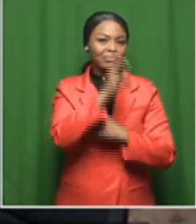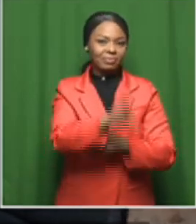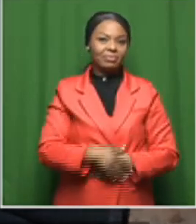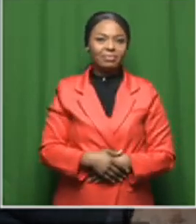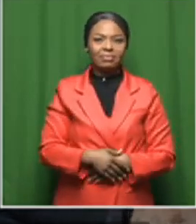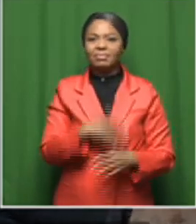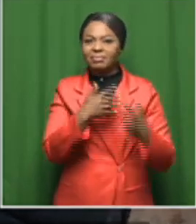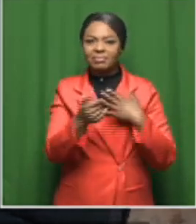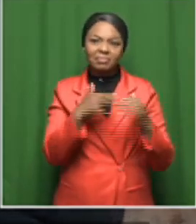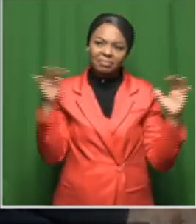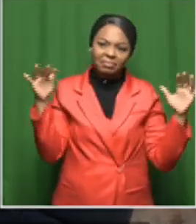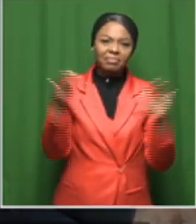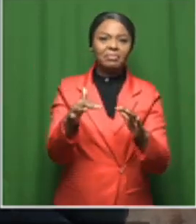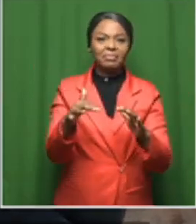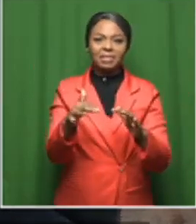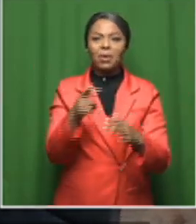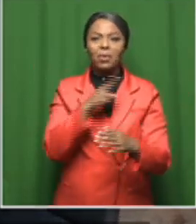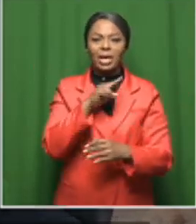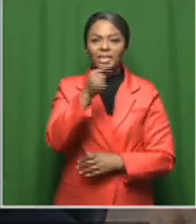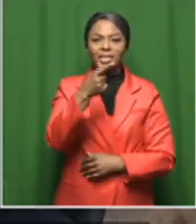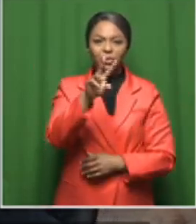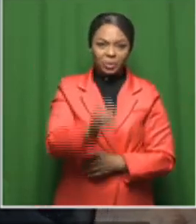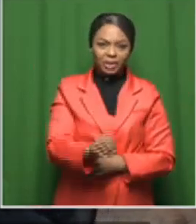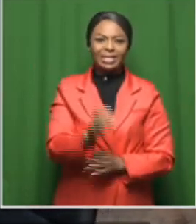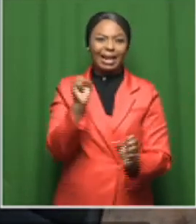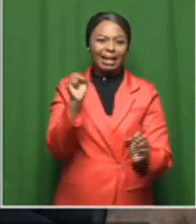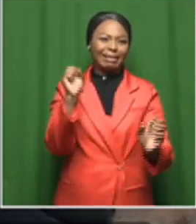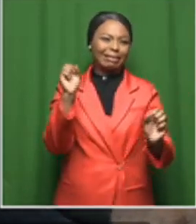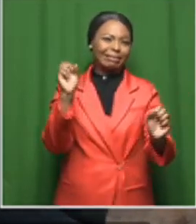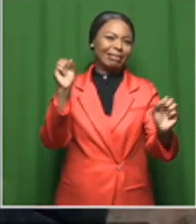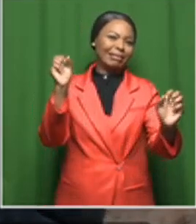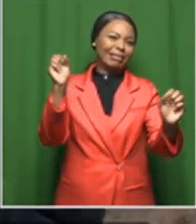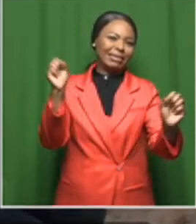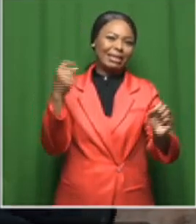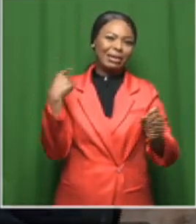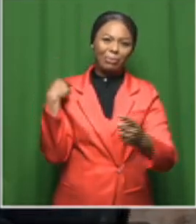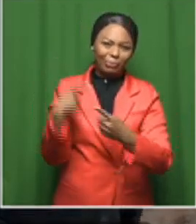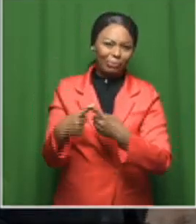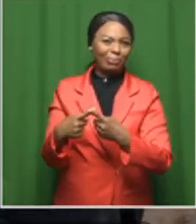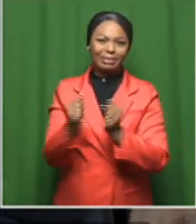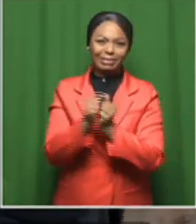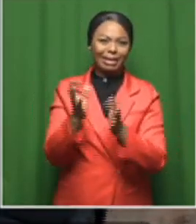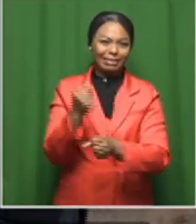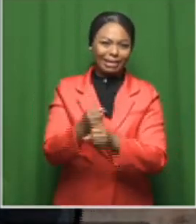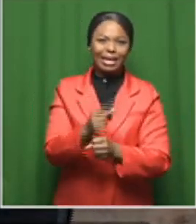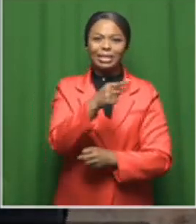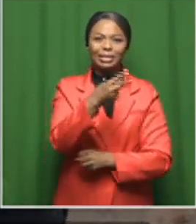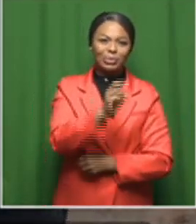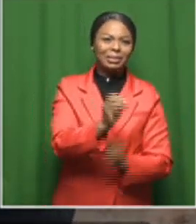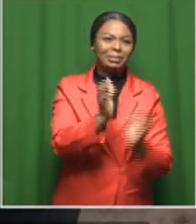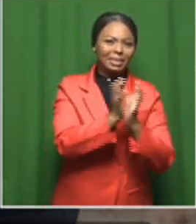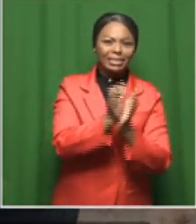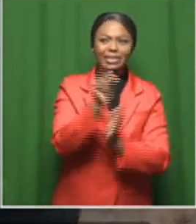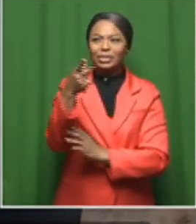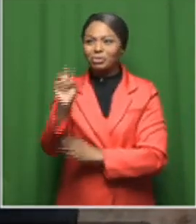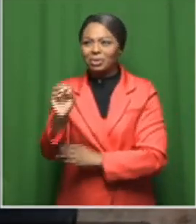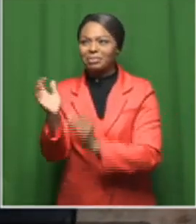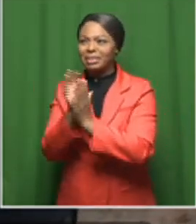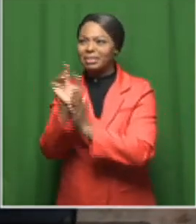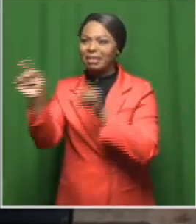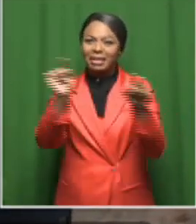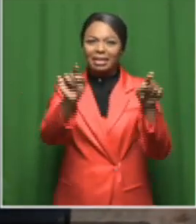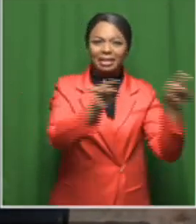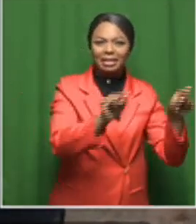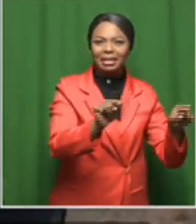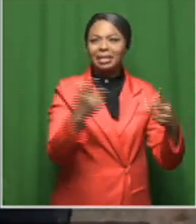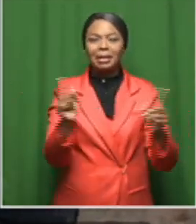here? I mean, we talk about the G20, and that's all we've been speaking about this entire year, a G20 meeting here and a G20 meeting there. But when you